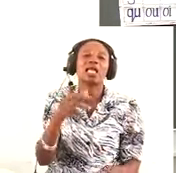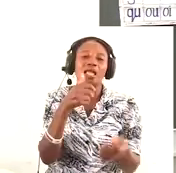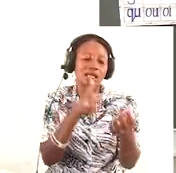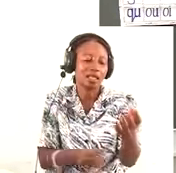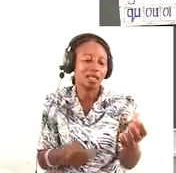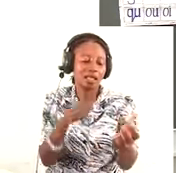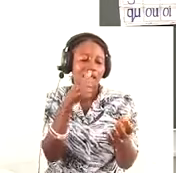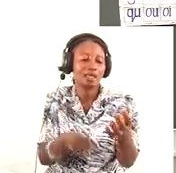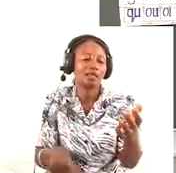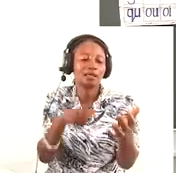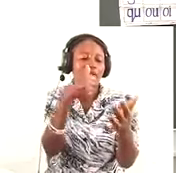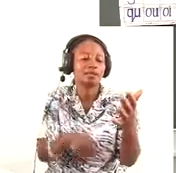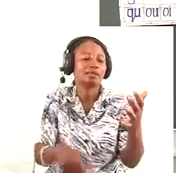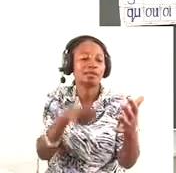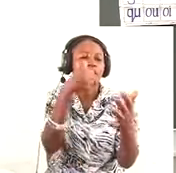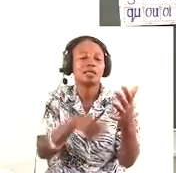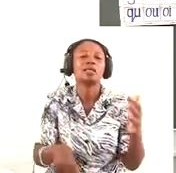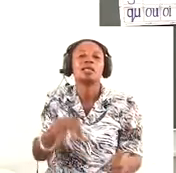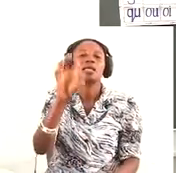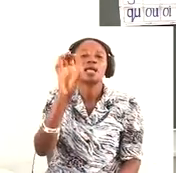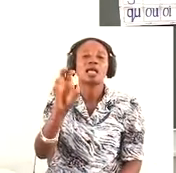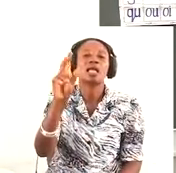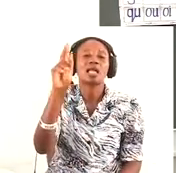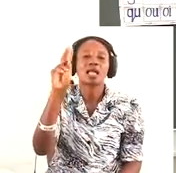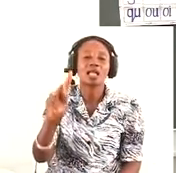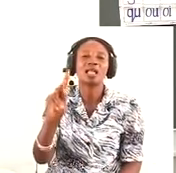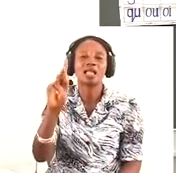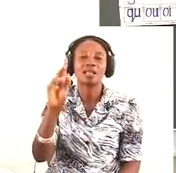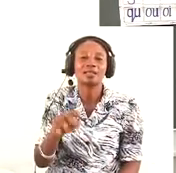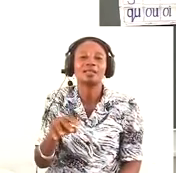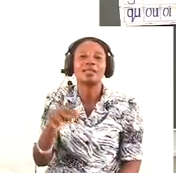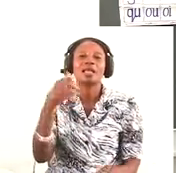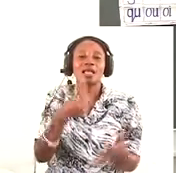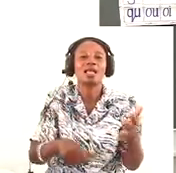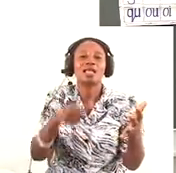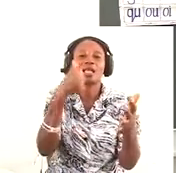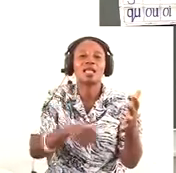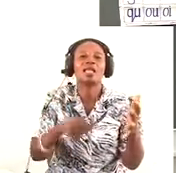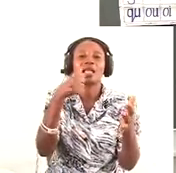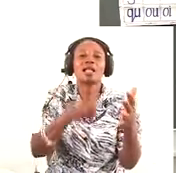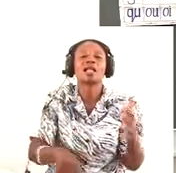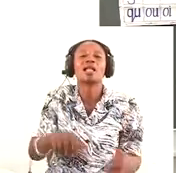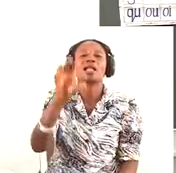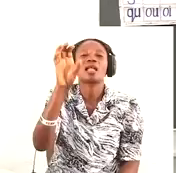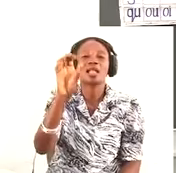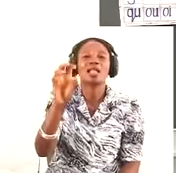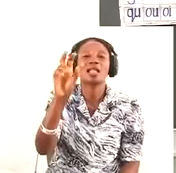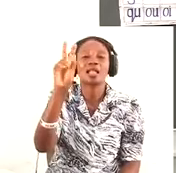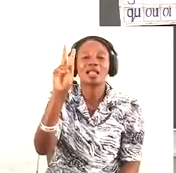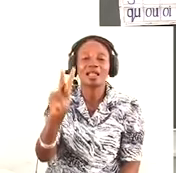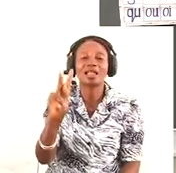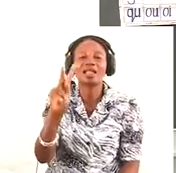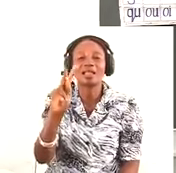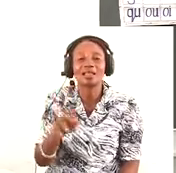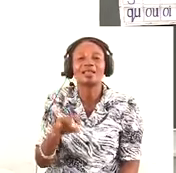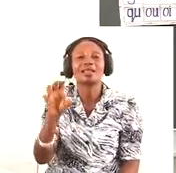k, k, k. We are clicking castanets. K, k, k, k, k, k. We are